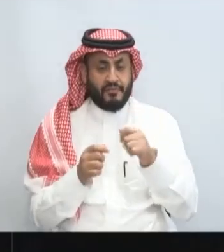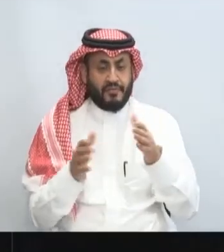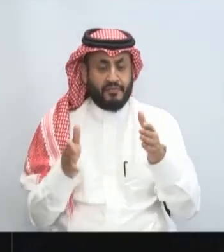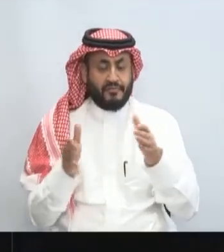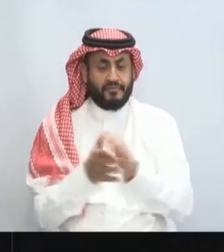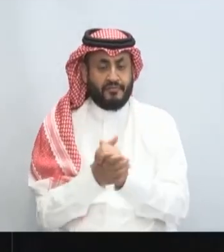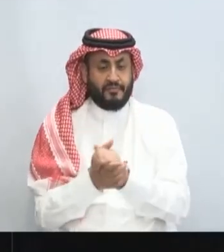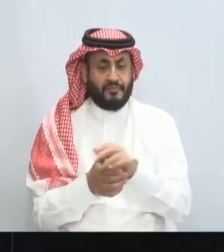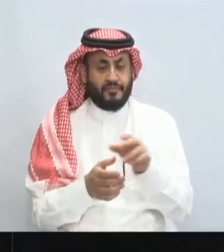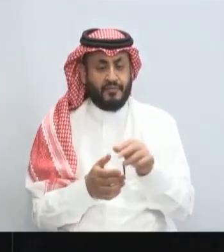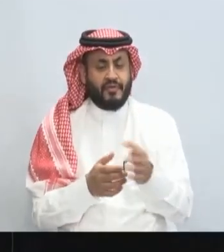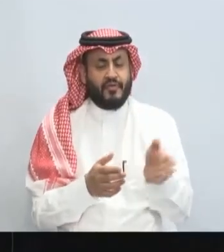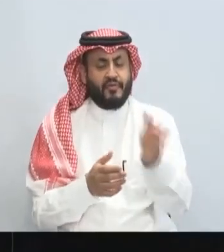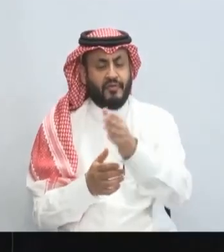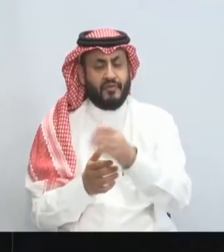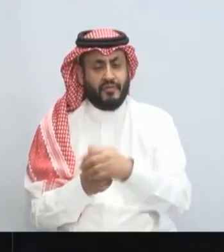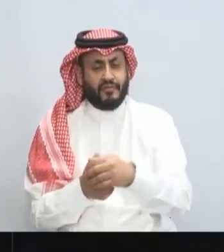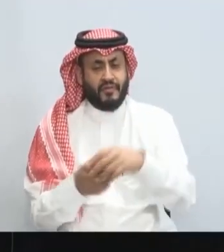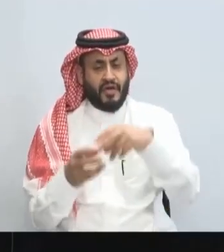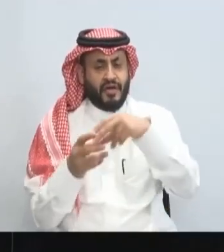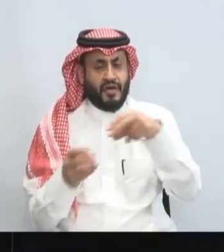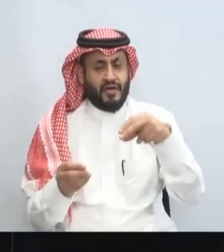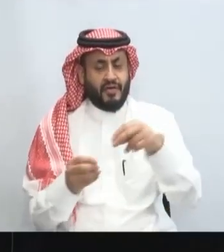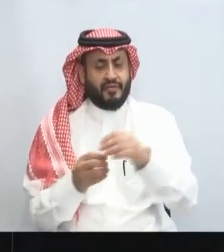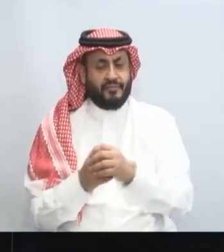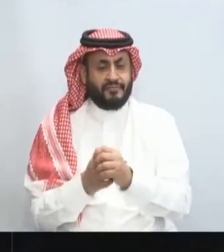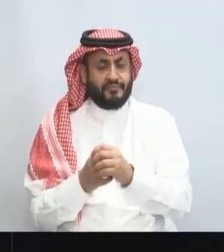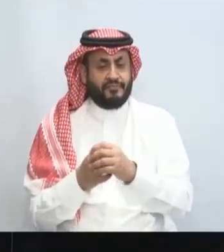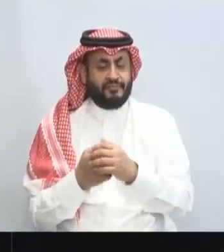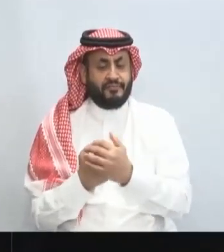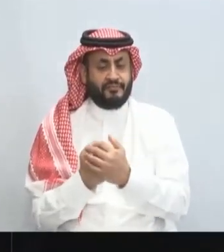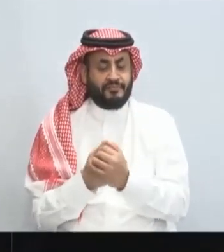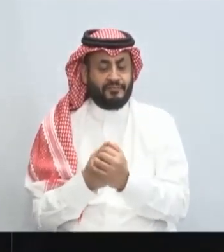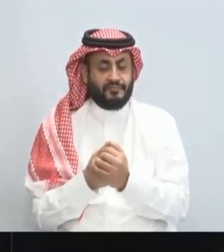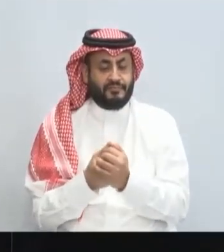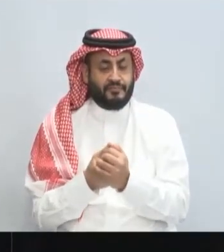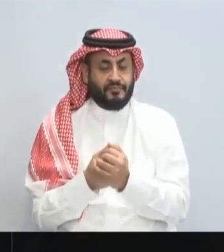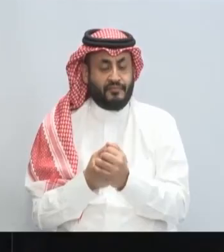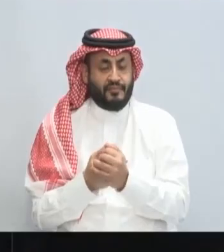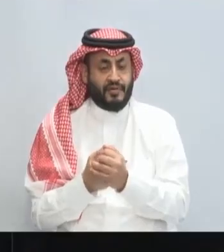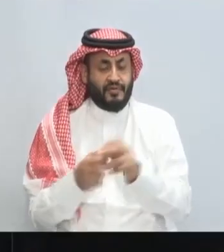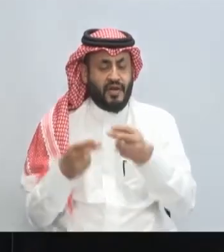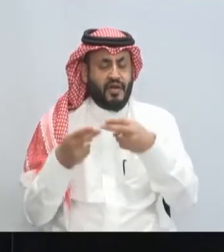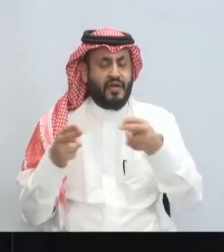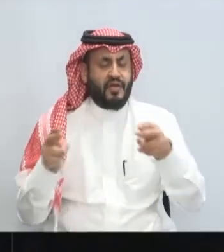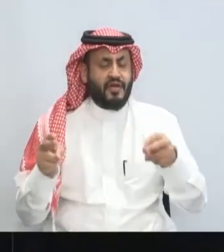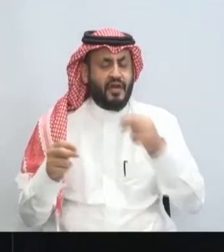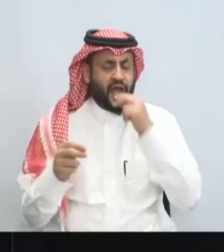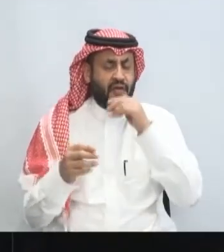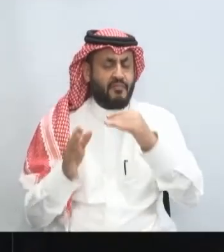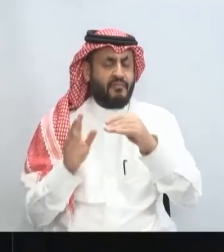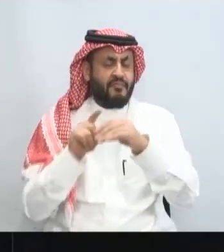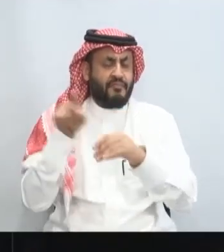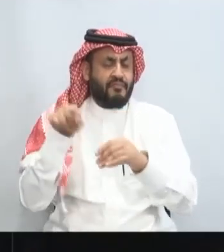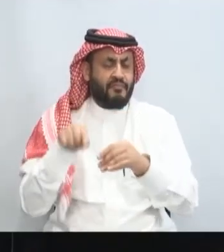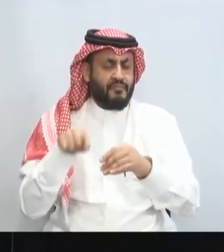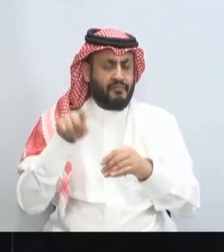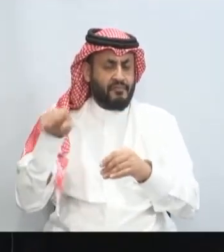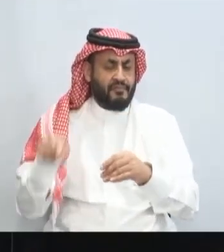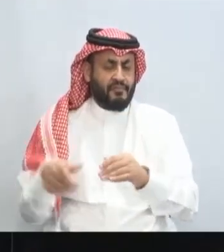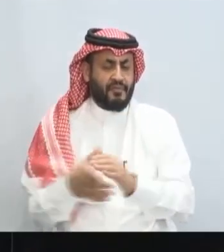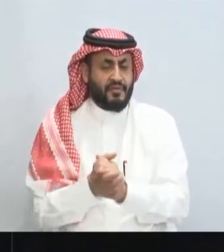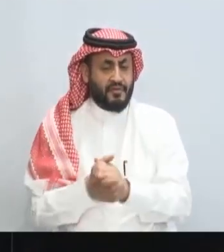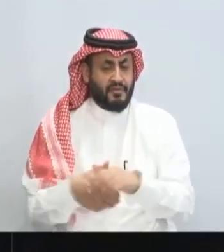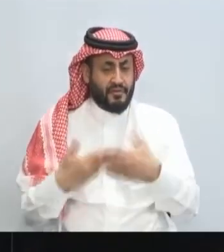same goes with carrots. So here we have different types of questions that we can